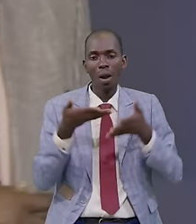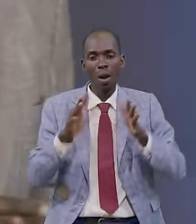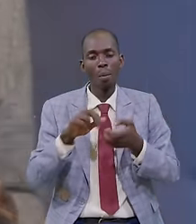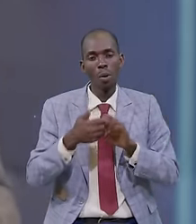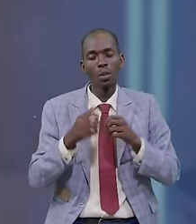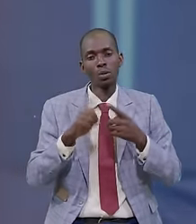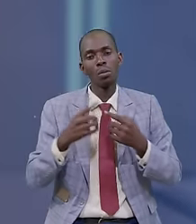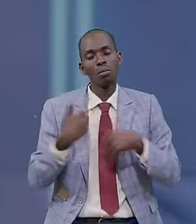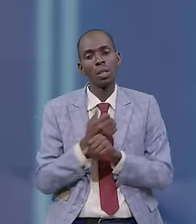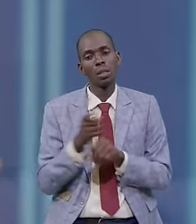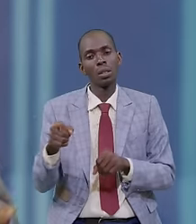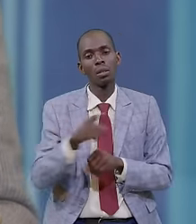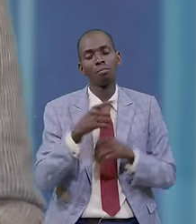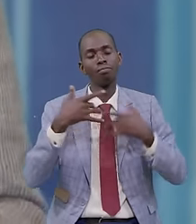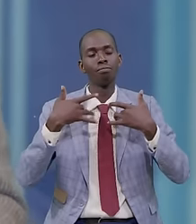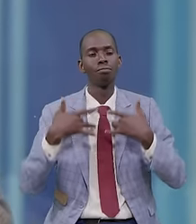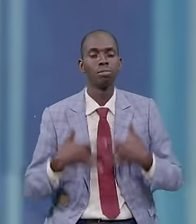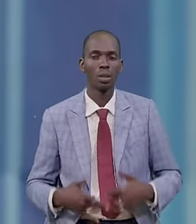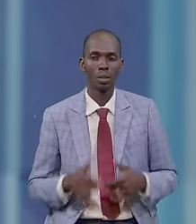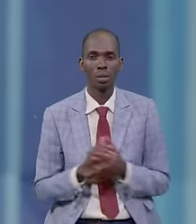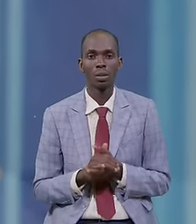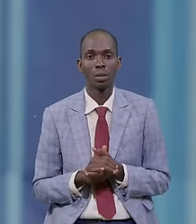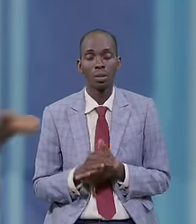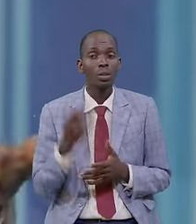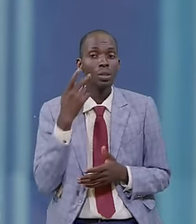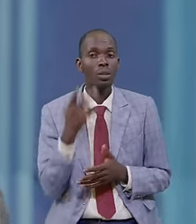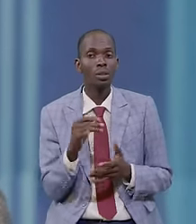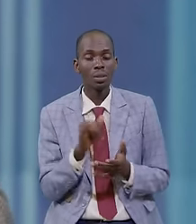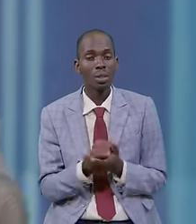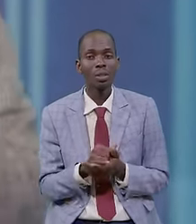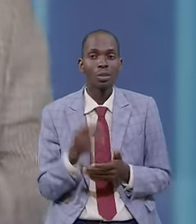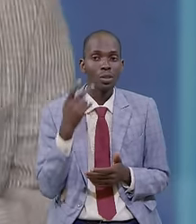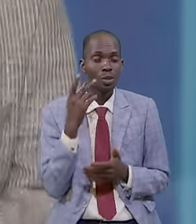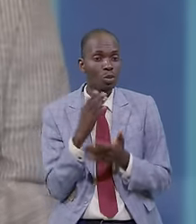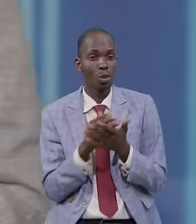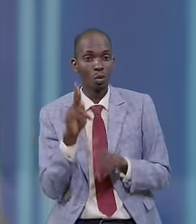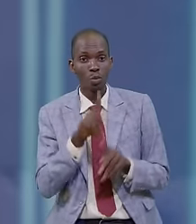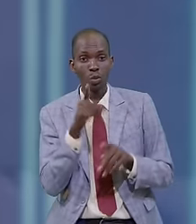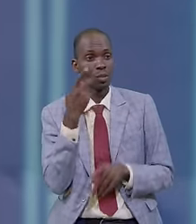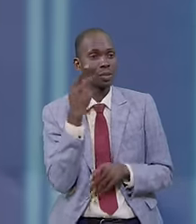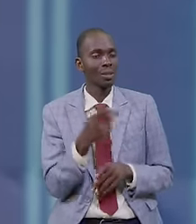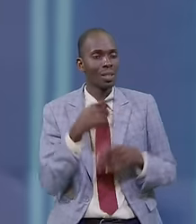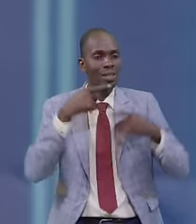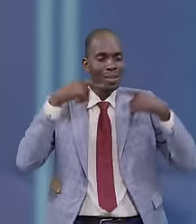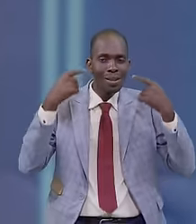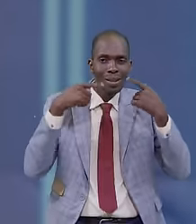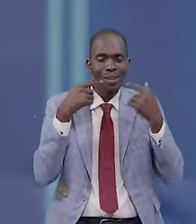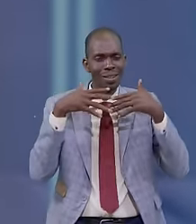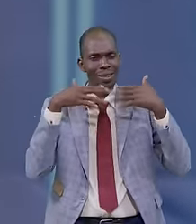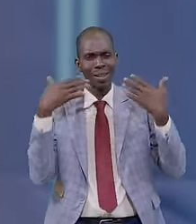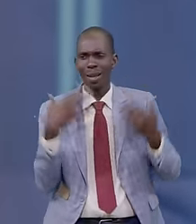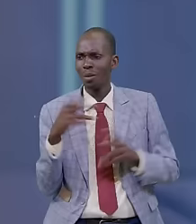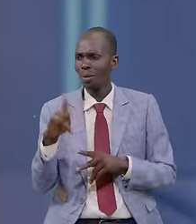those things will not affect your facial appearance. You're still smiling, you're still happy. And he said, what's happening to you? You